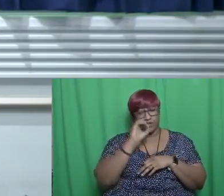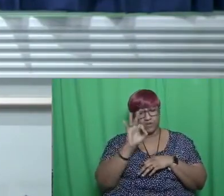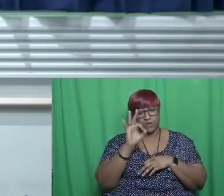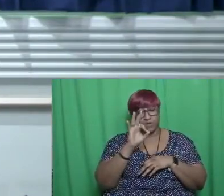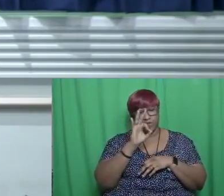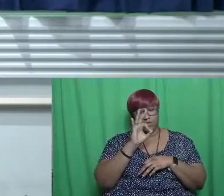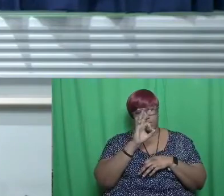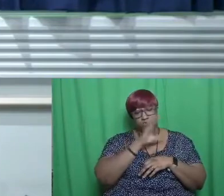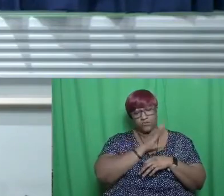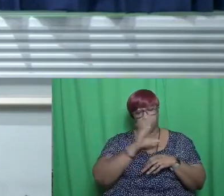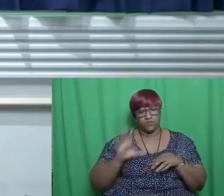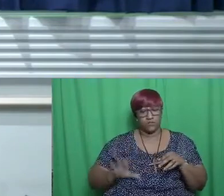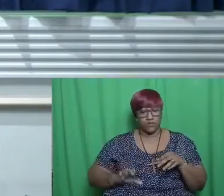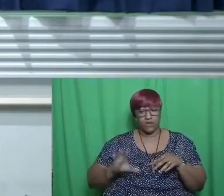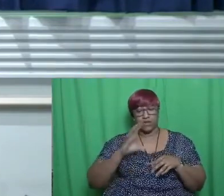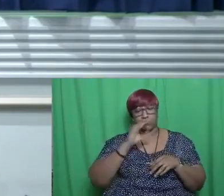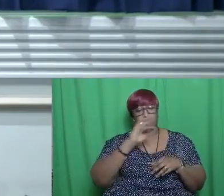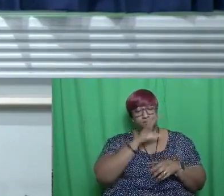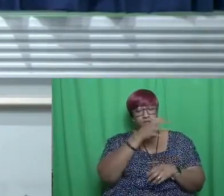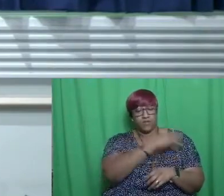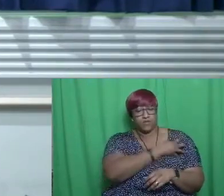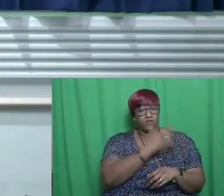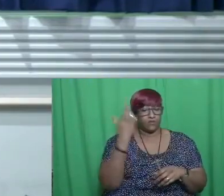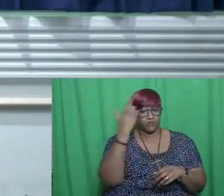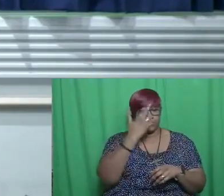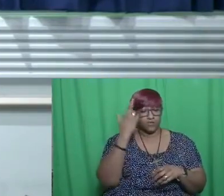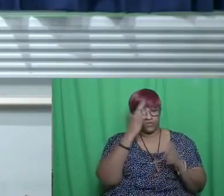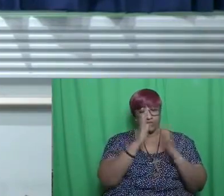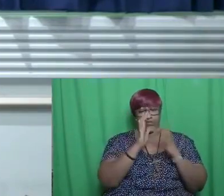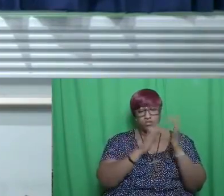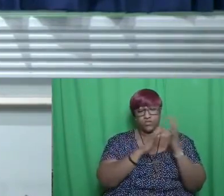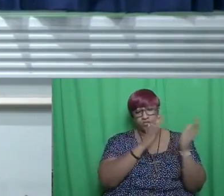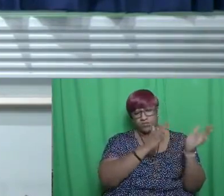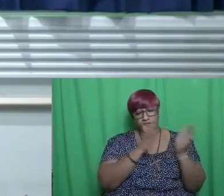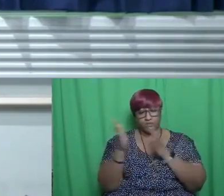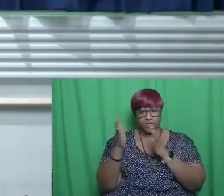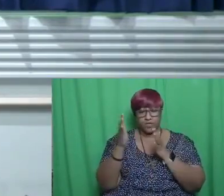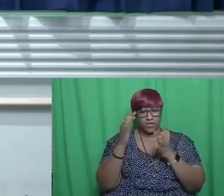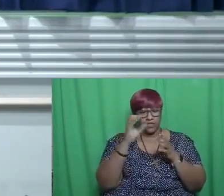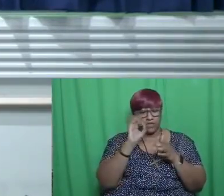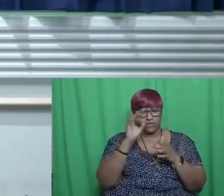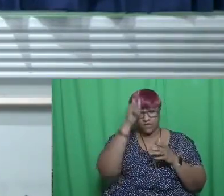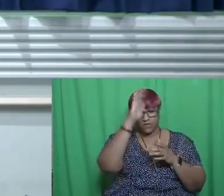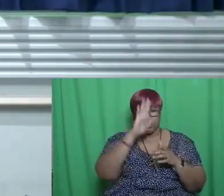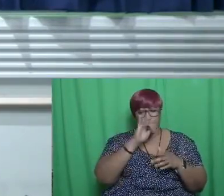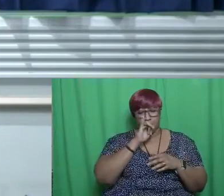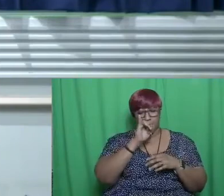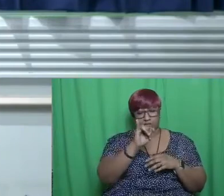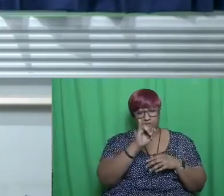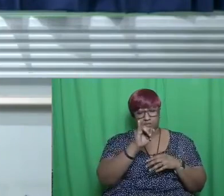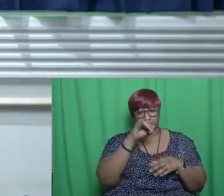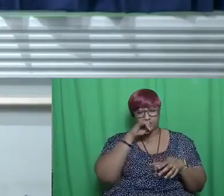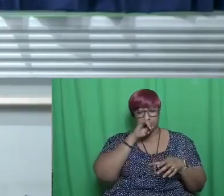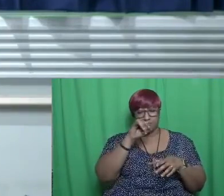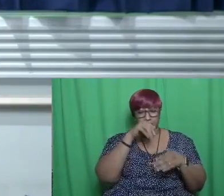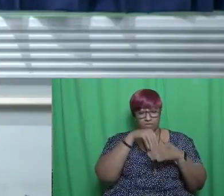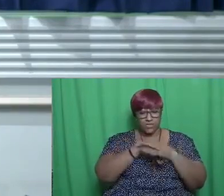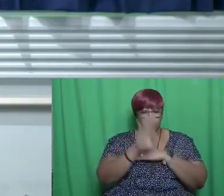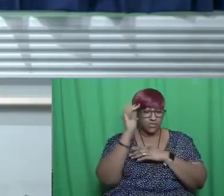and the power and the purpose and the plan of God is